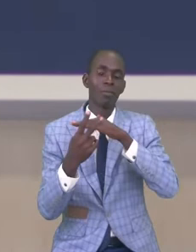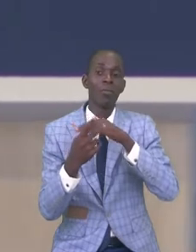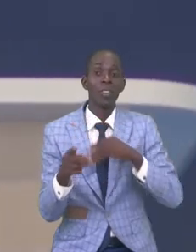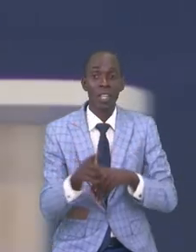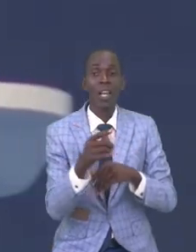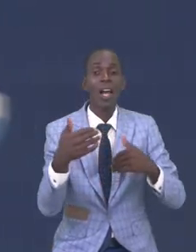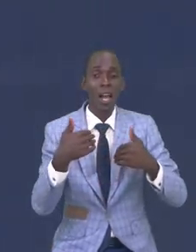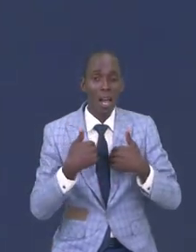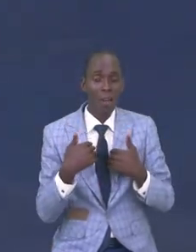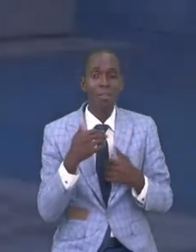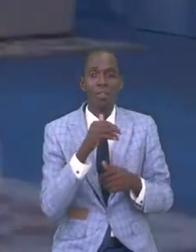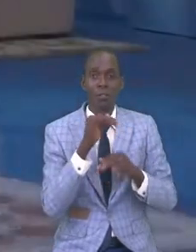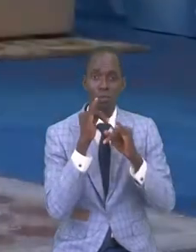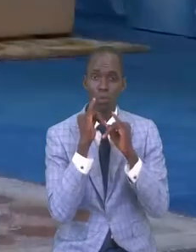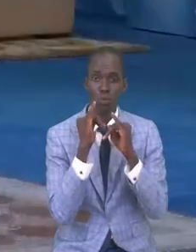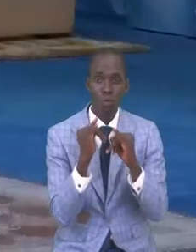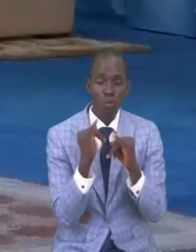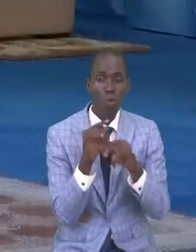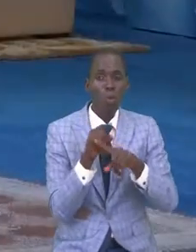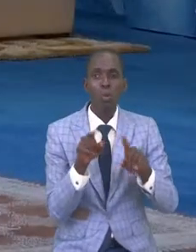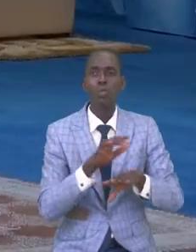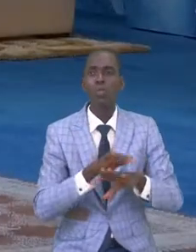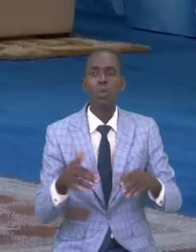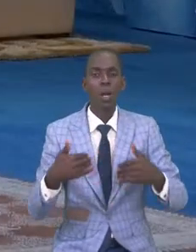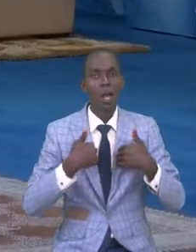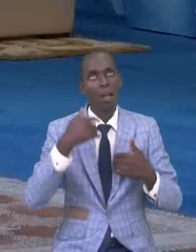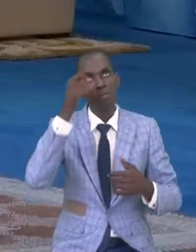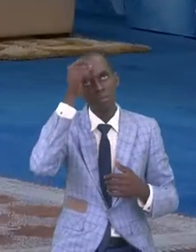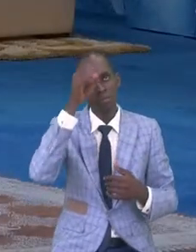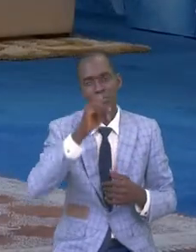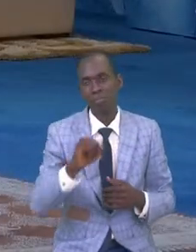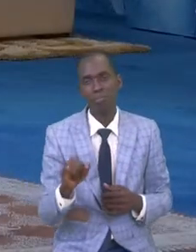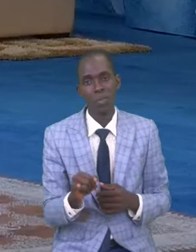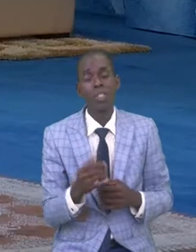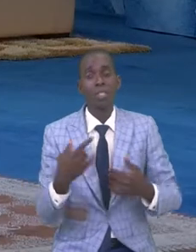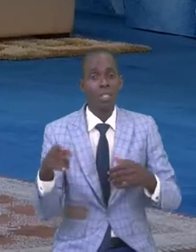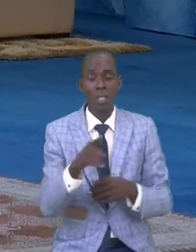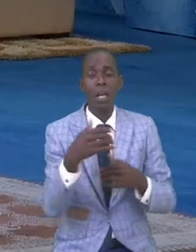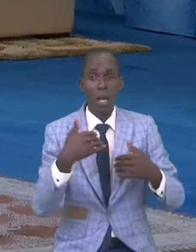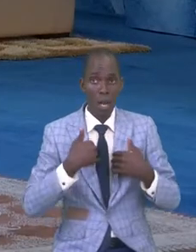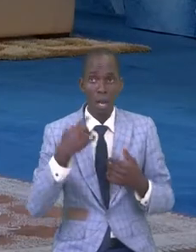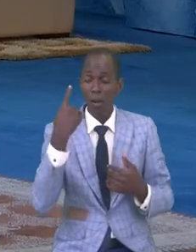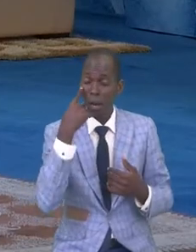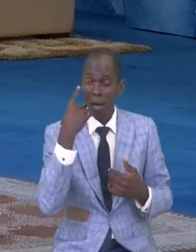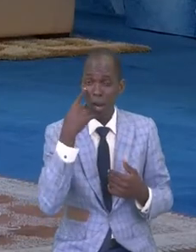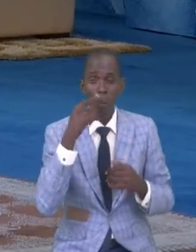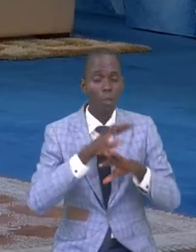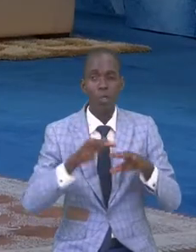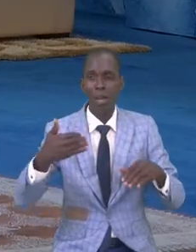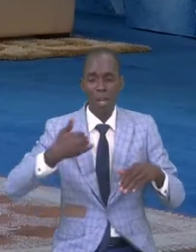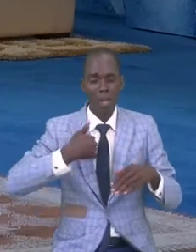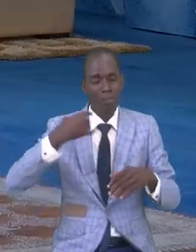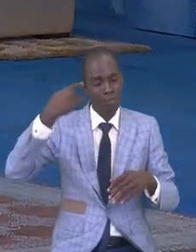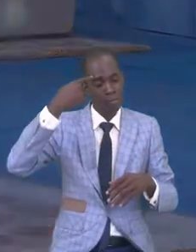have instruction. They don't have understanding. They have eyesight. They don't have